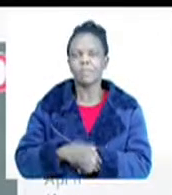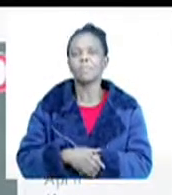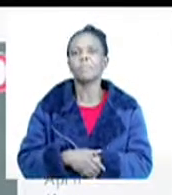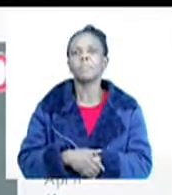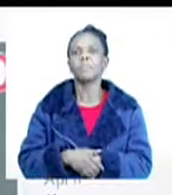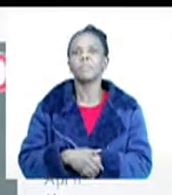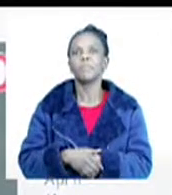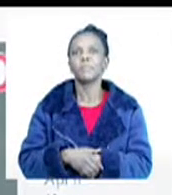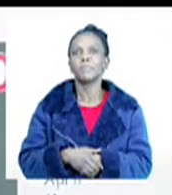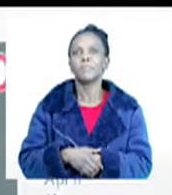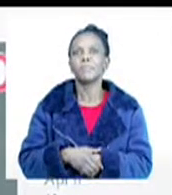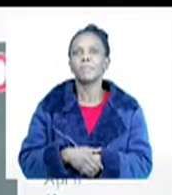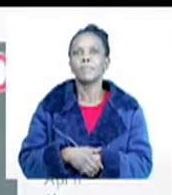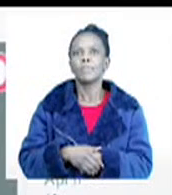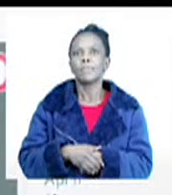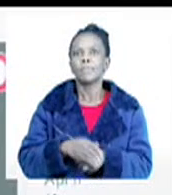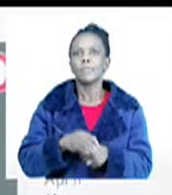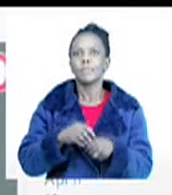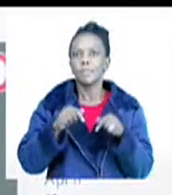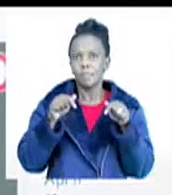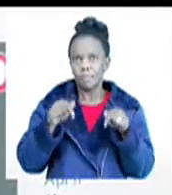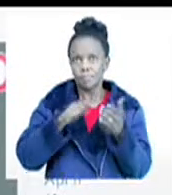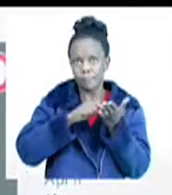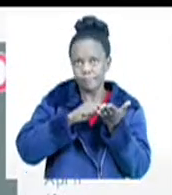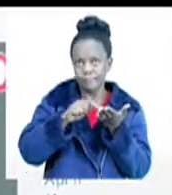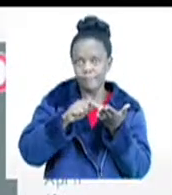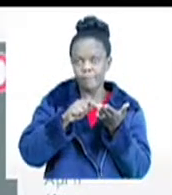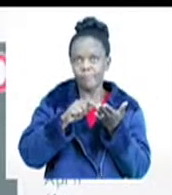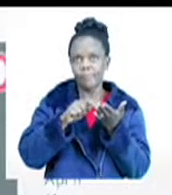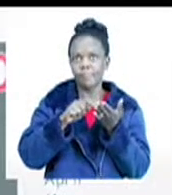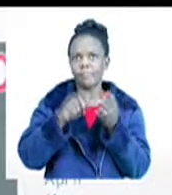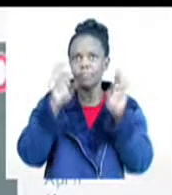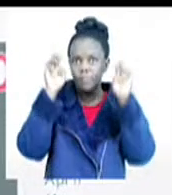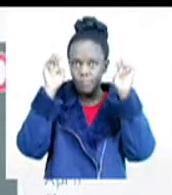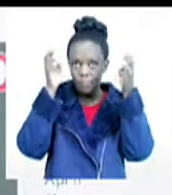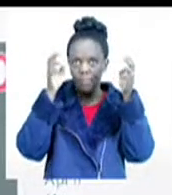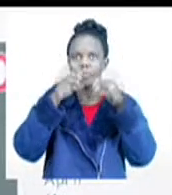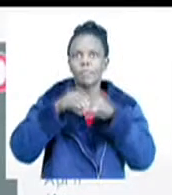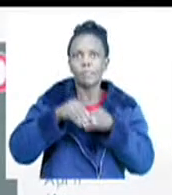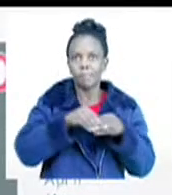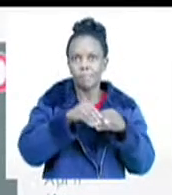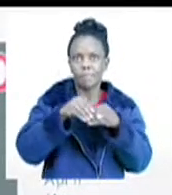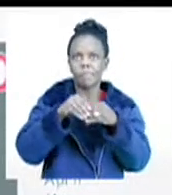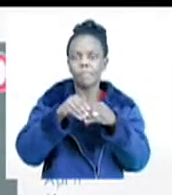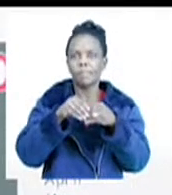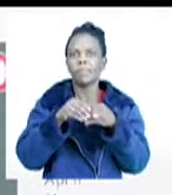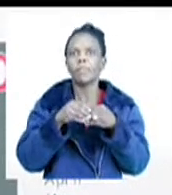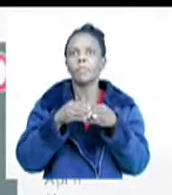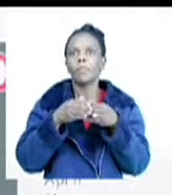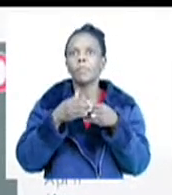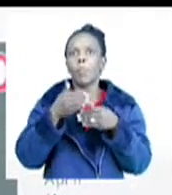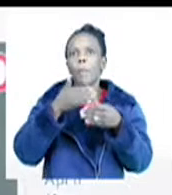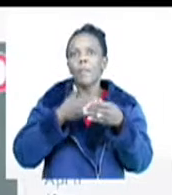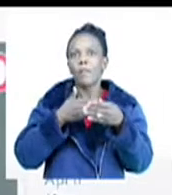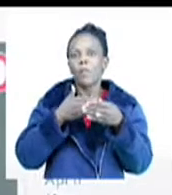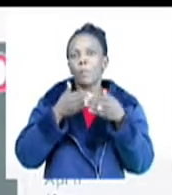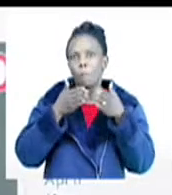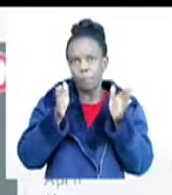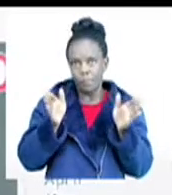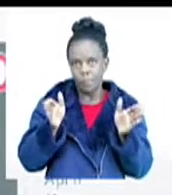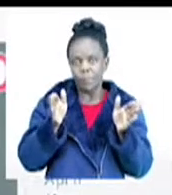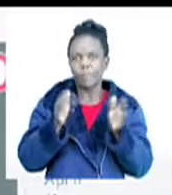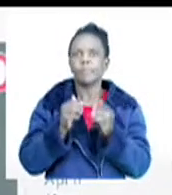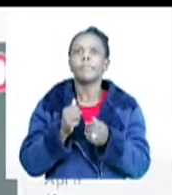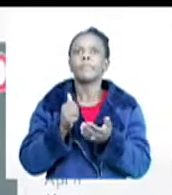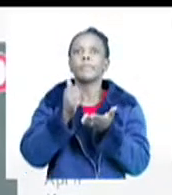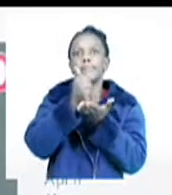today. This week, our theme is travel. Before we get into today's lesson, I'd like